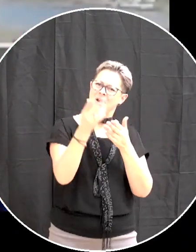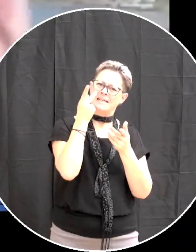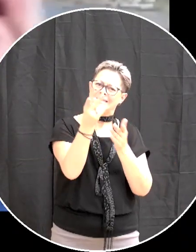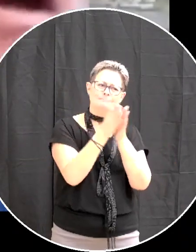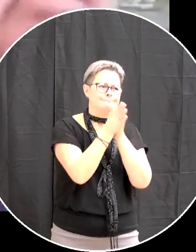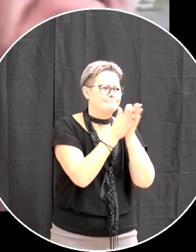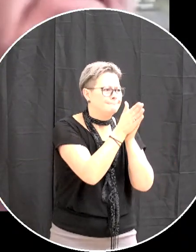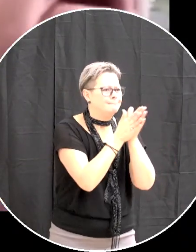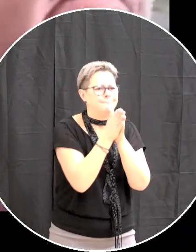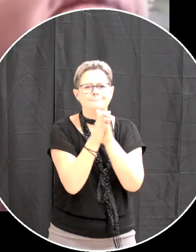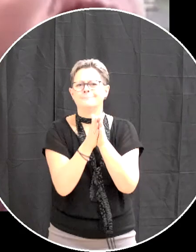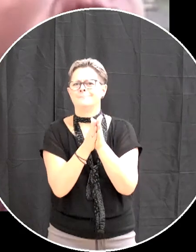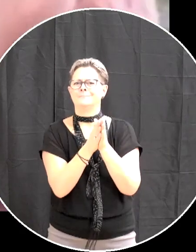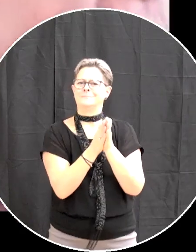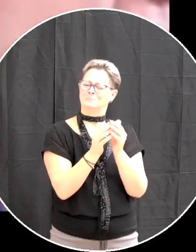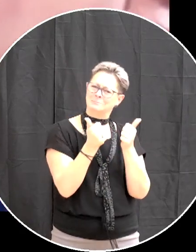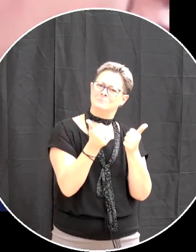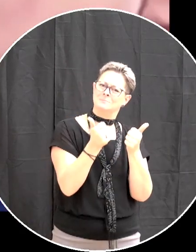And